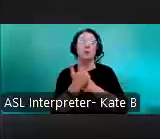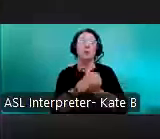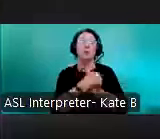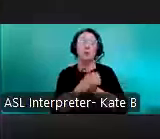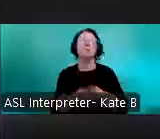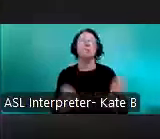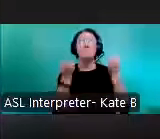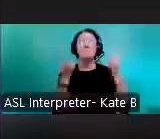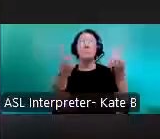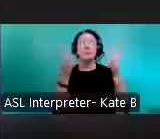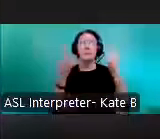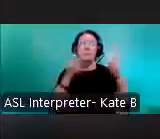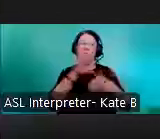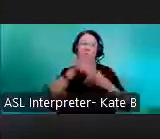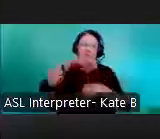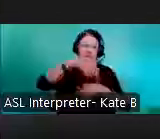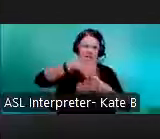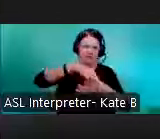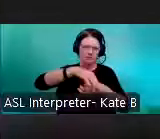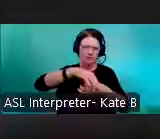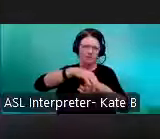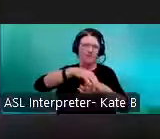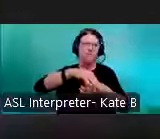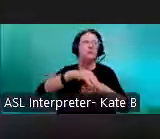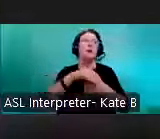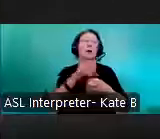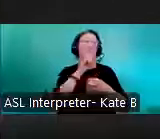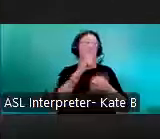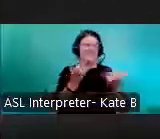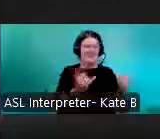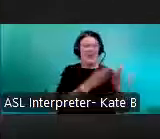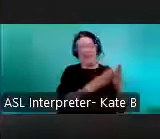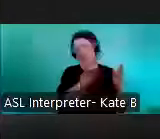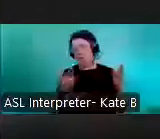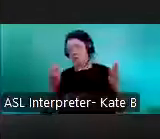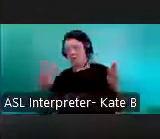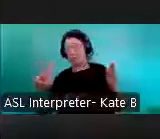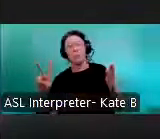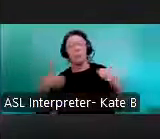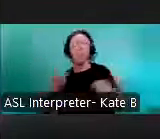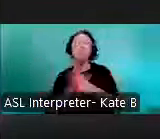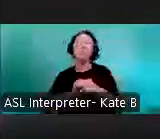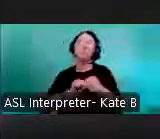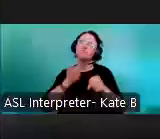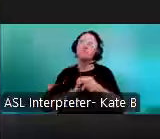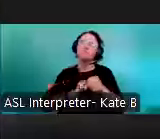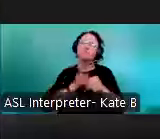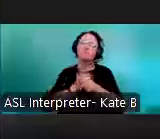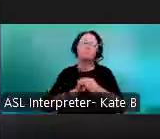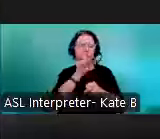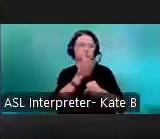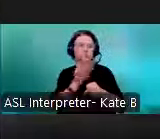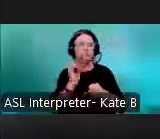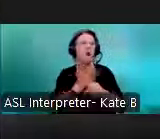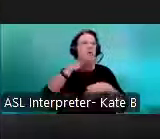election officials. And we have so many people who are working really hard to stand up our elections and to make sure that they are